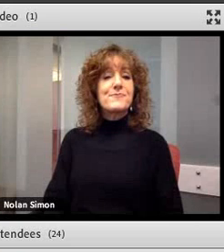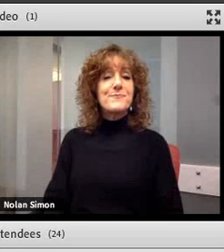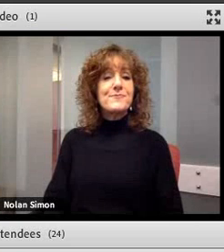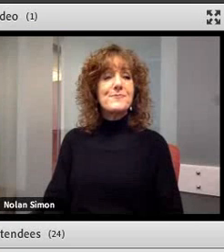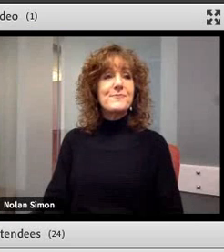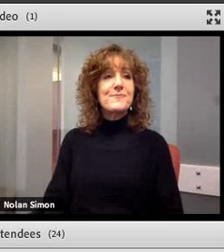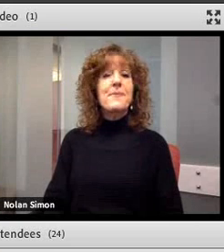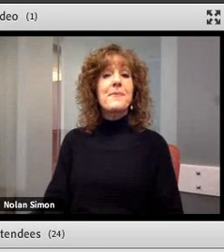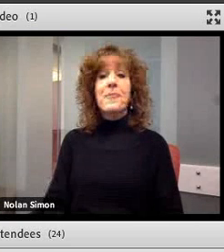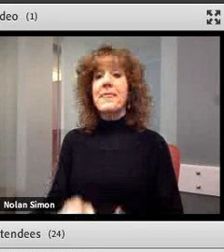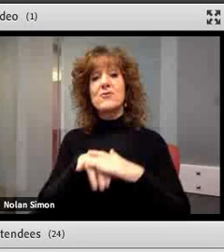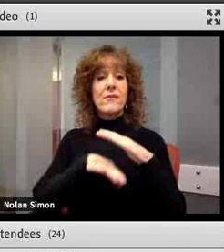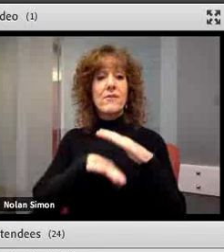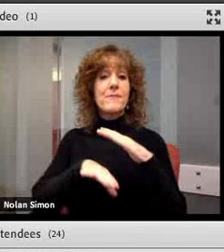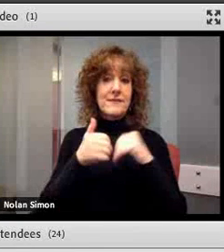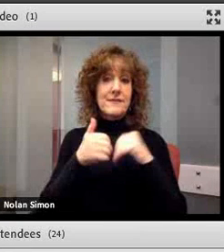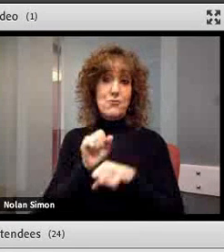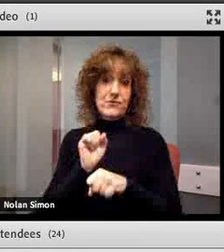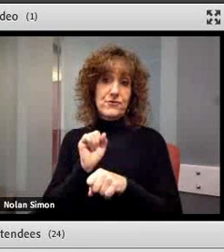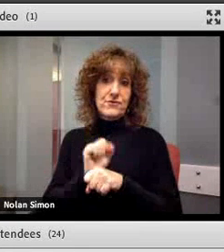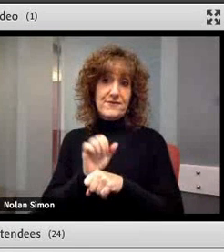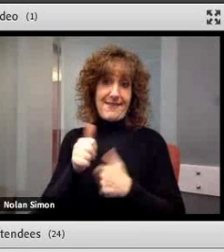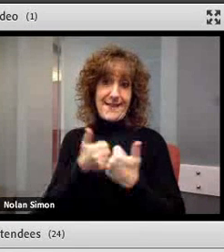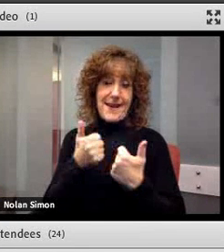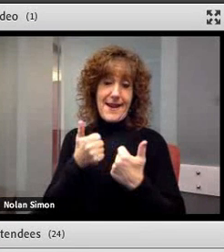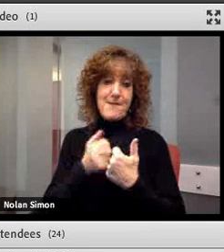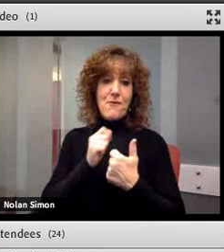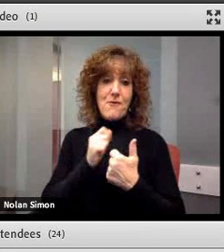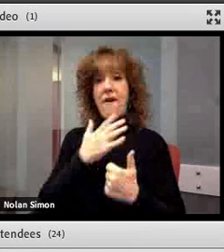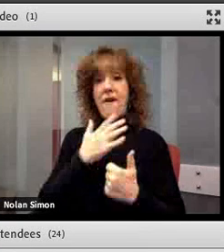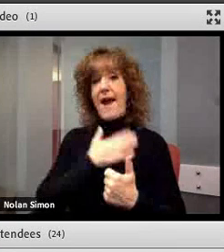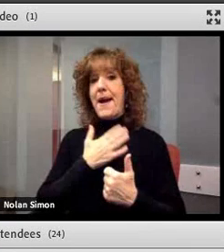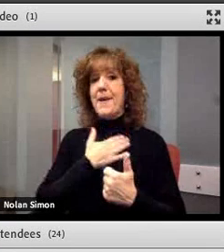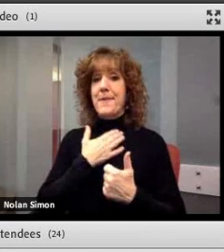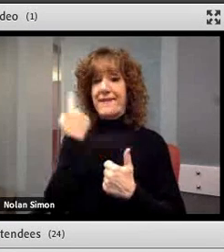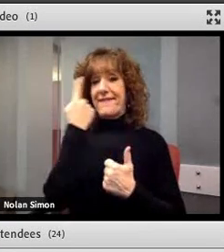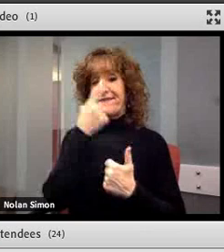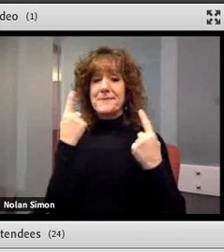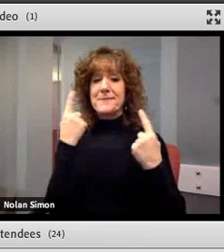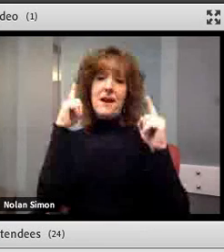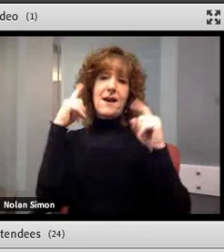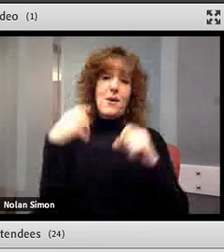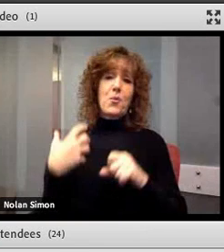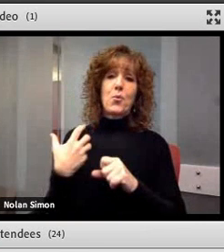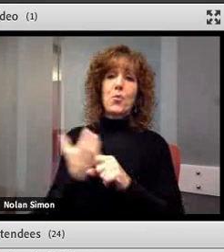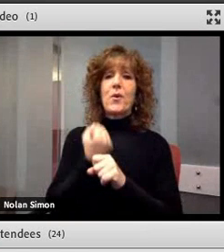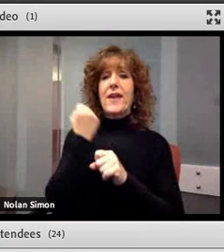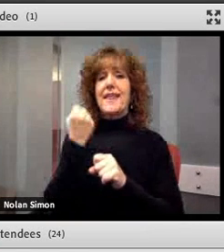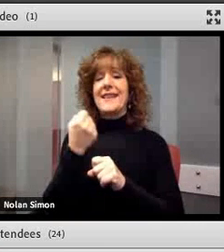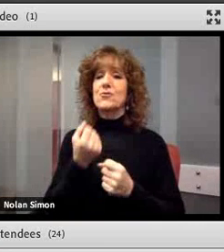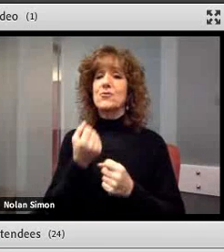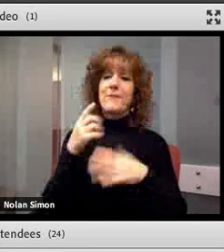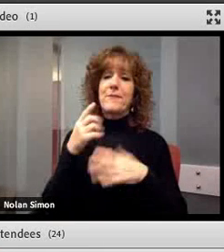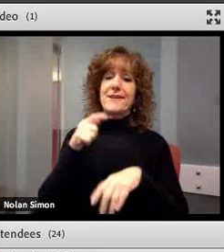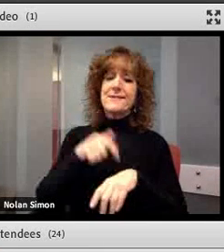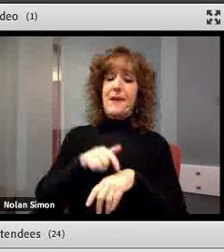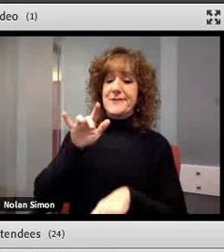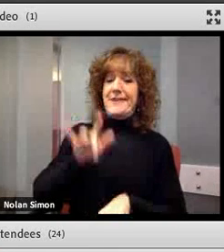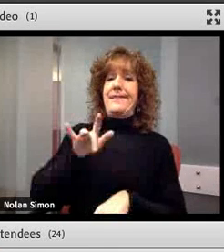Okay, so that's basically how it works. And once you have all happy faces, you win, and it tells you how many clicks you had